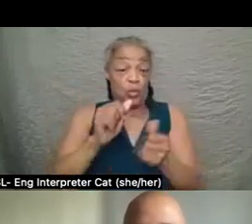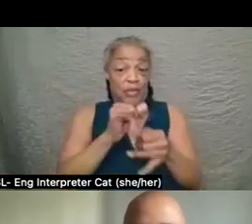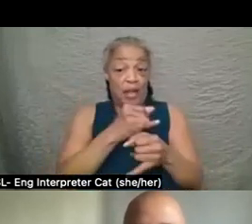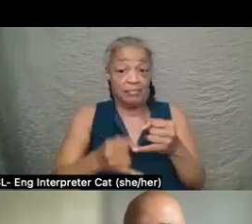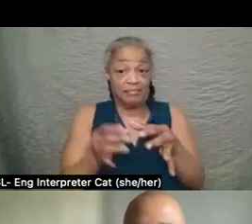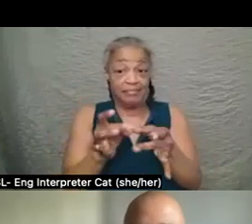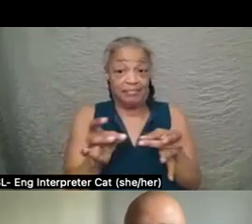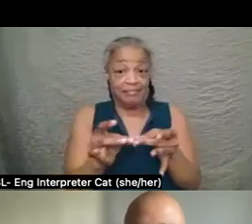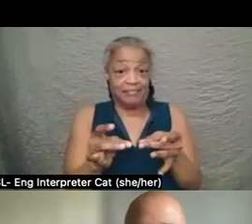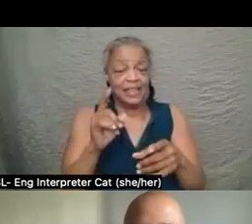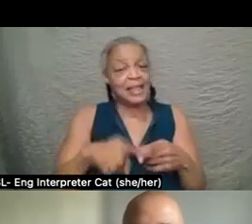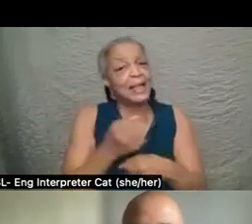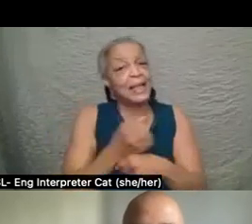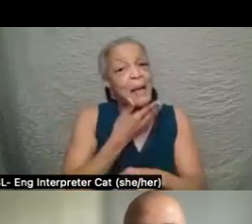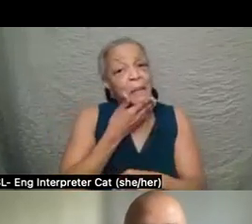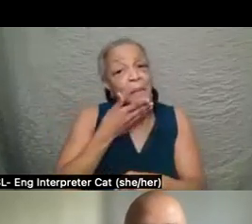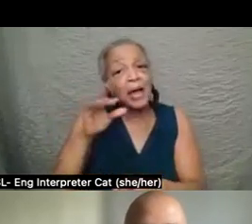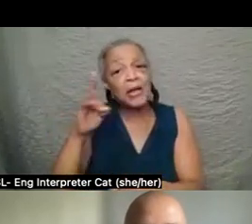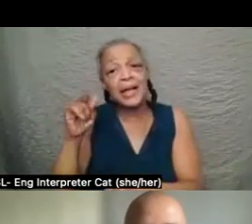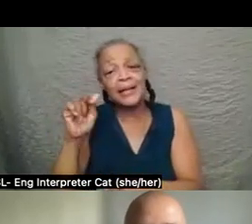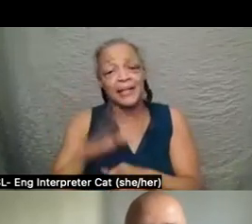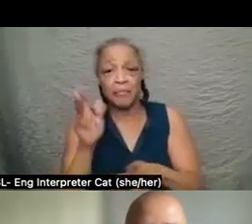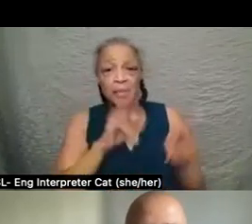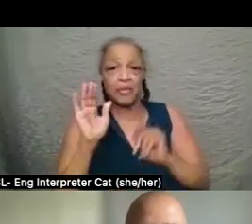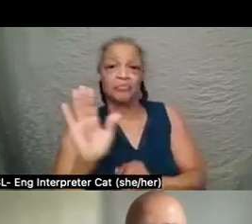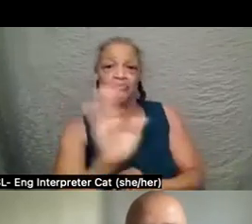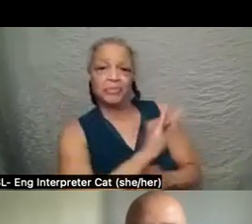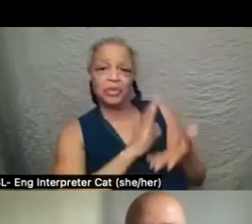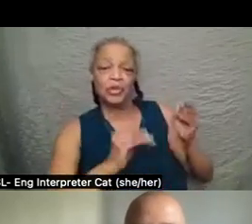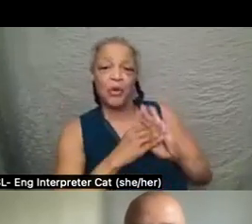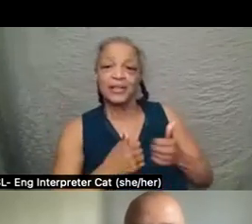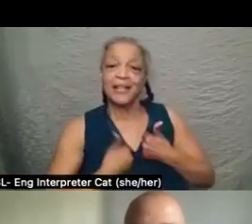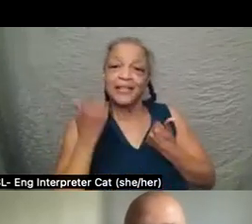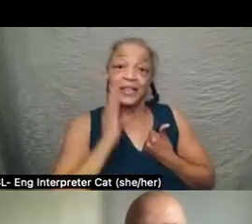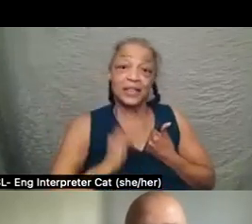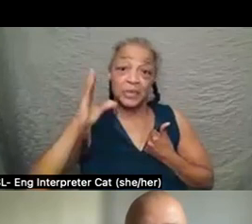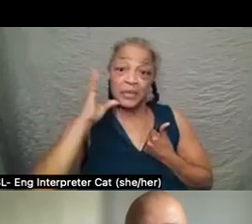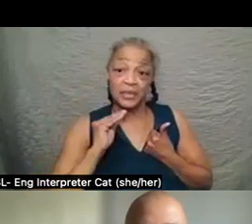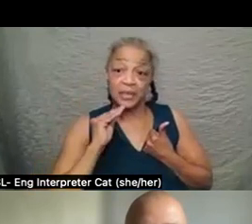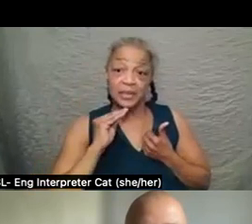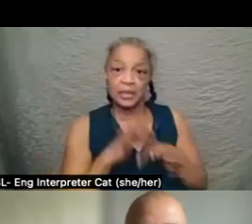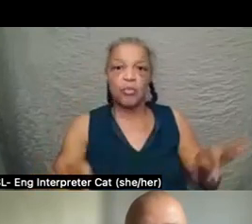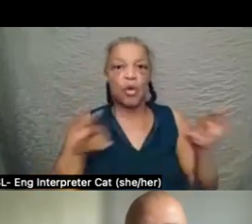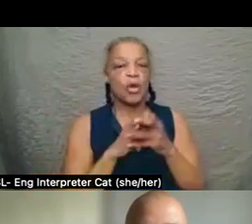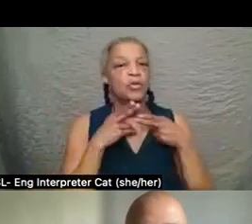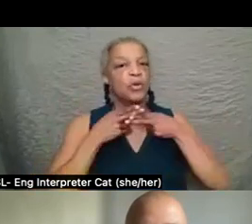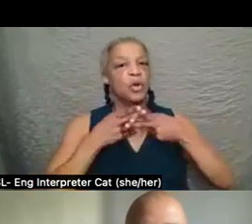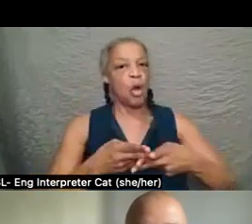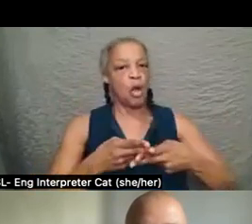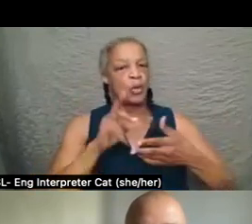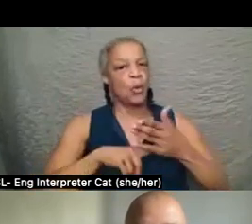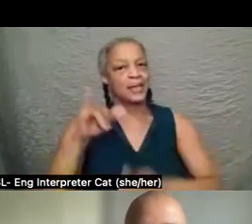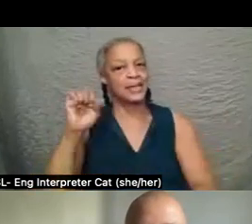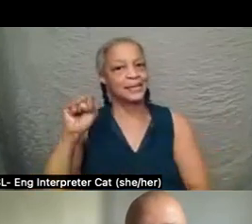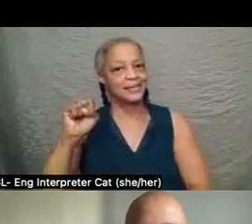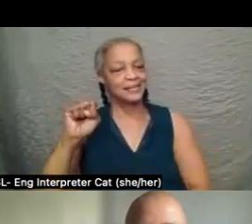better data than our people's stories and our real lived experiences. And it's also just important to call it what it is. Every single opportunity